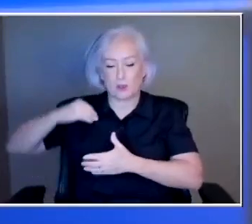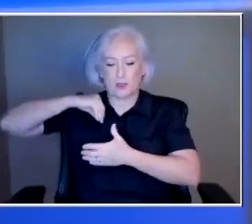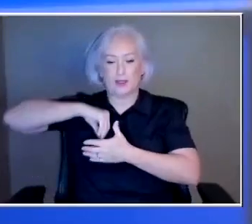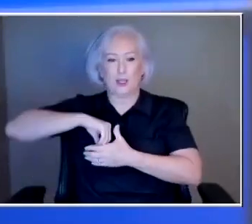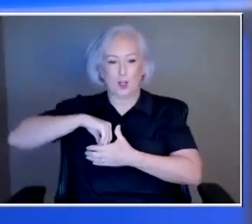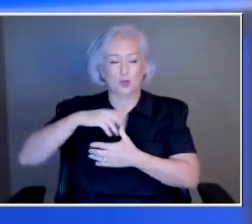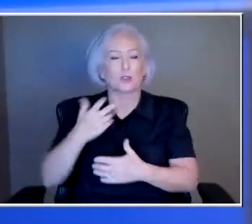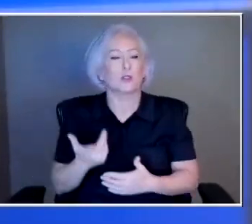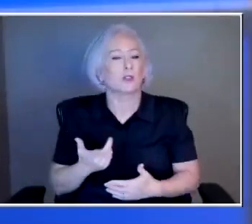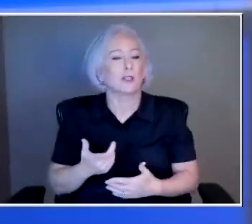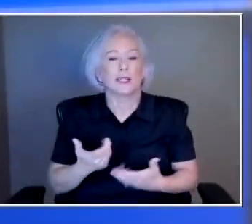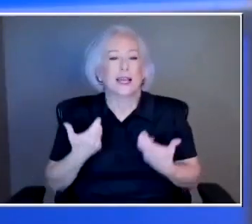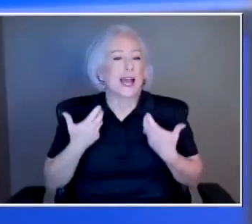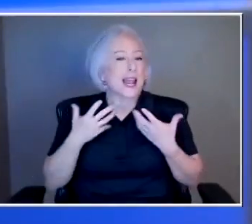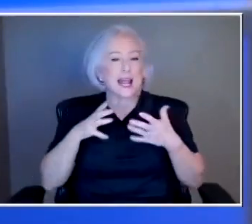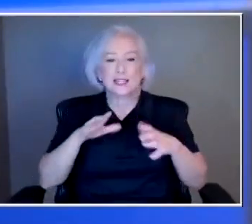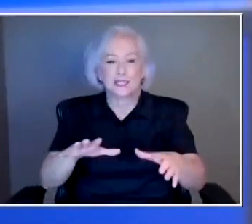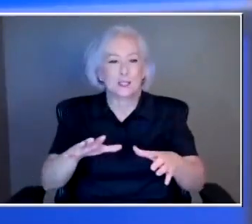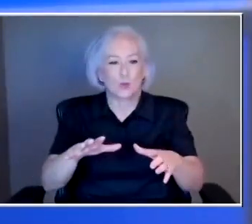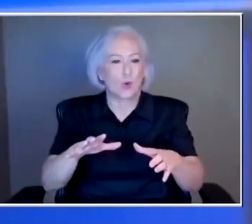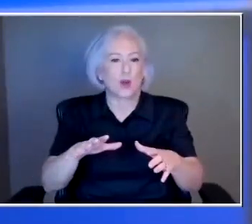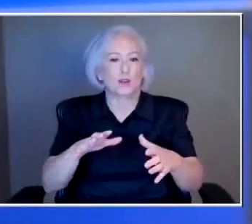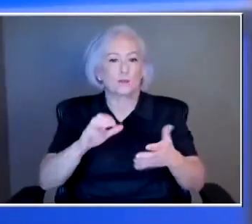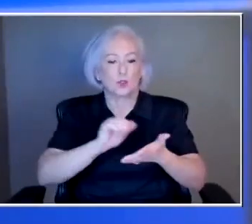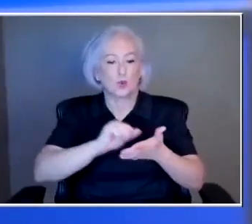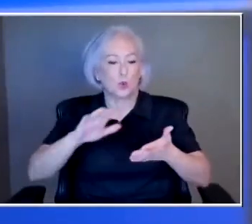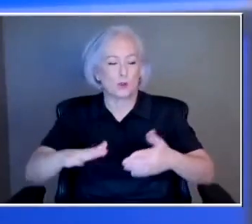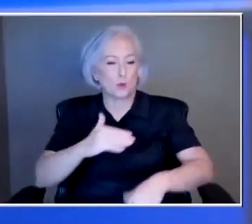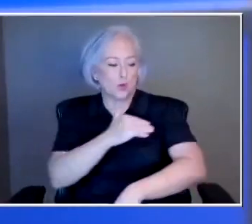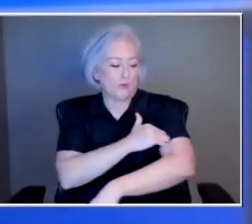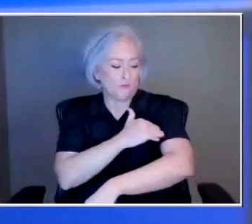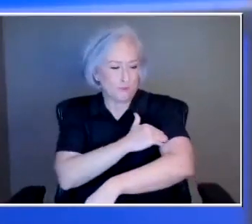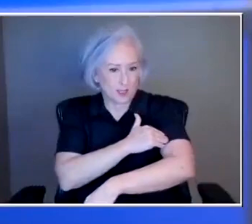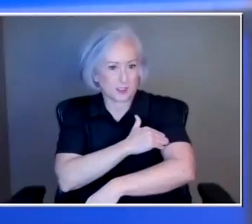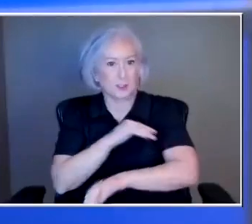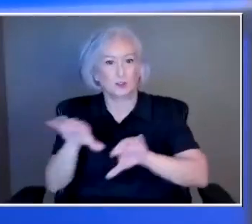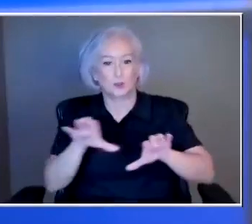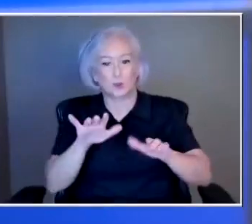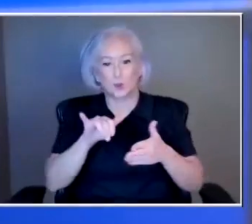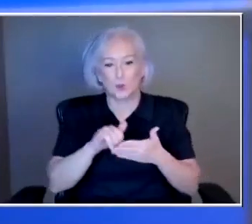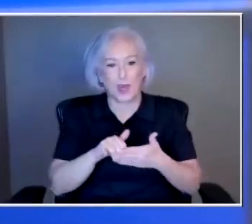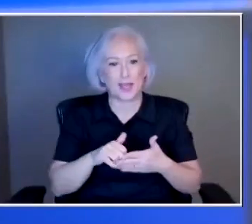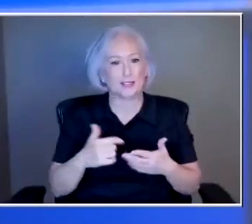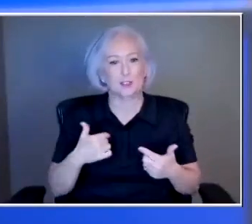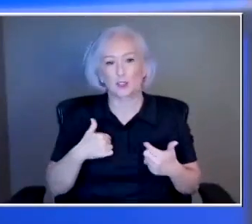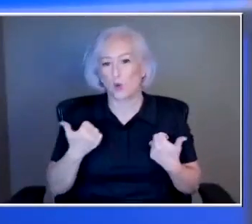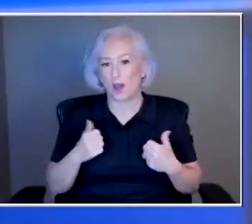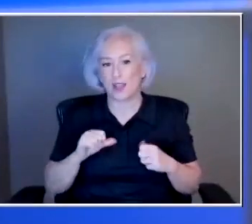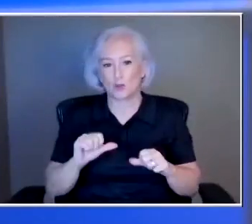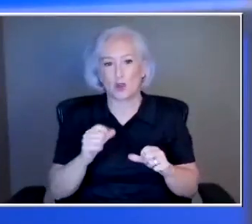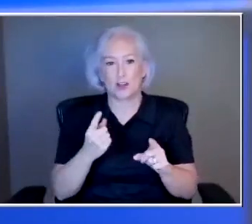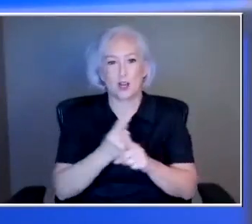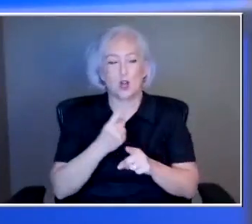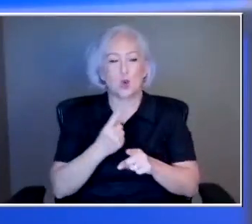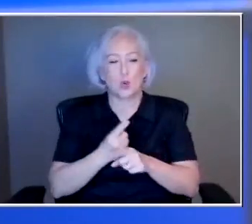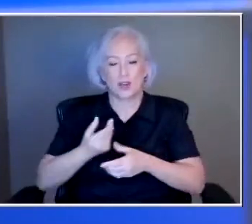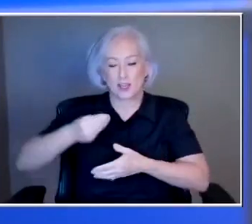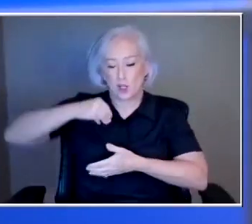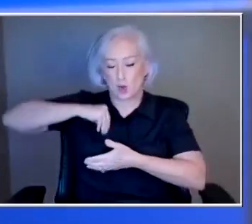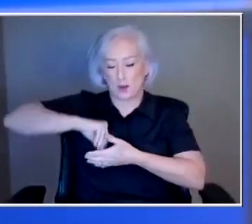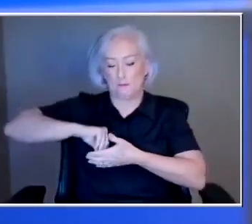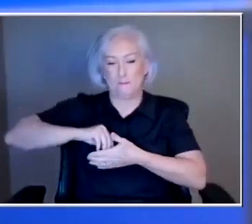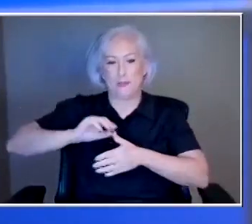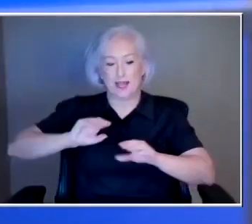them to take it from a muscle. So we tried to just have regular implants put in, and unfortunately the radiated